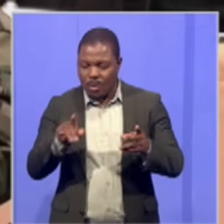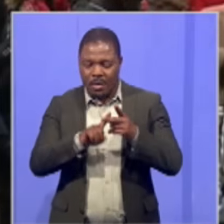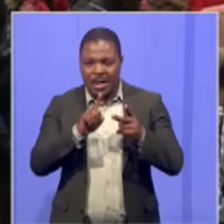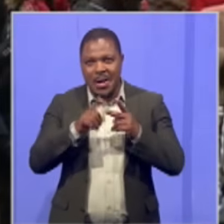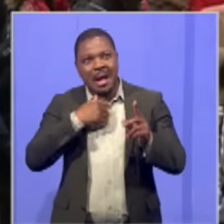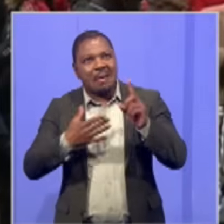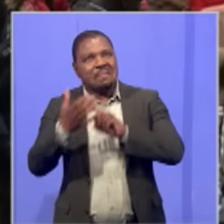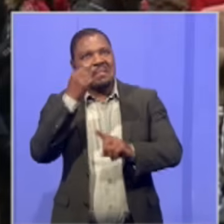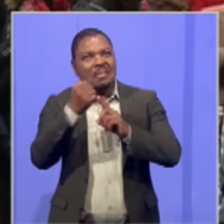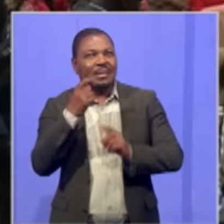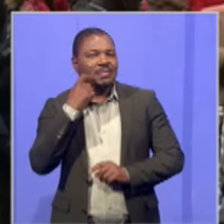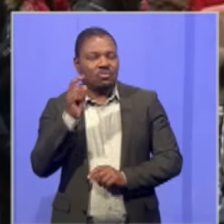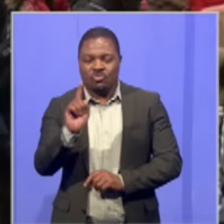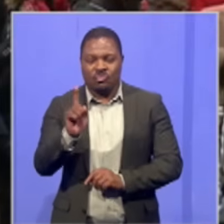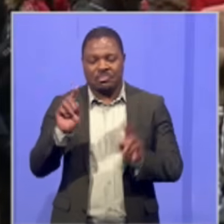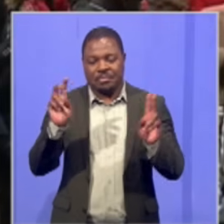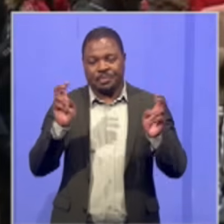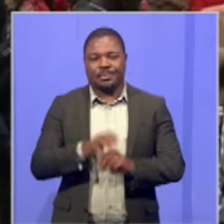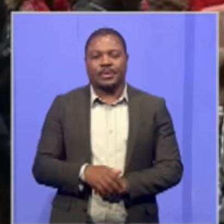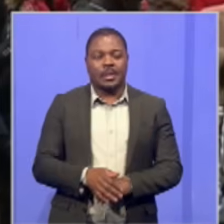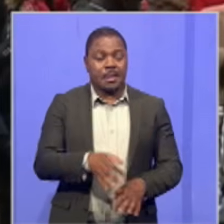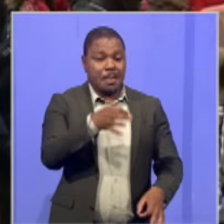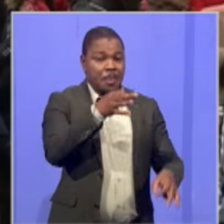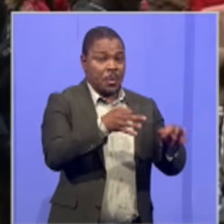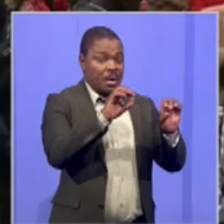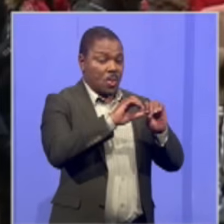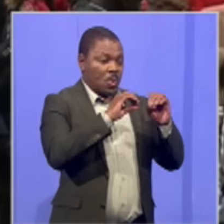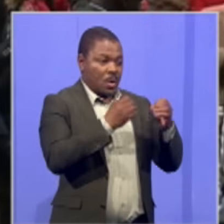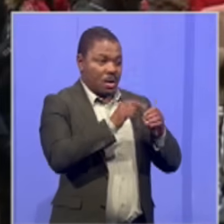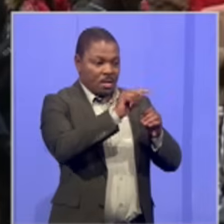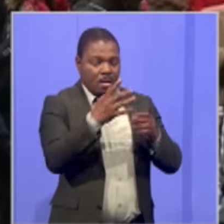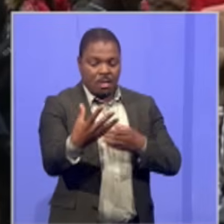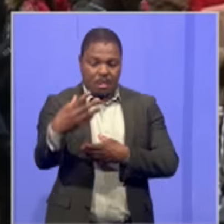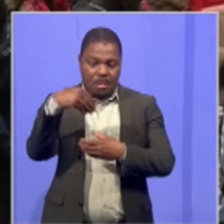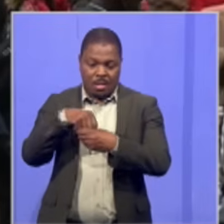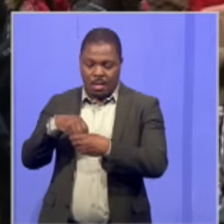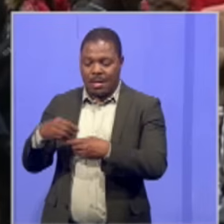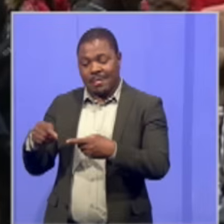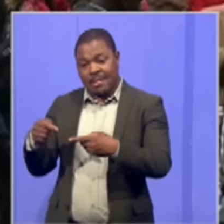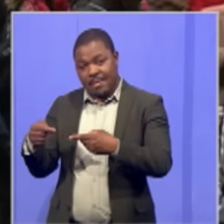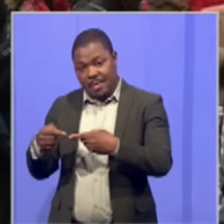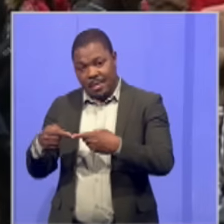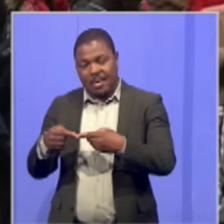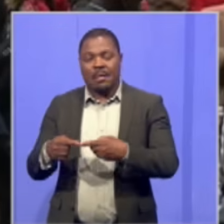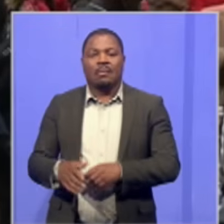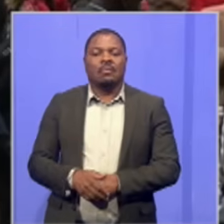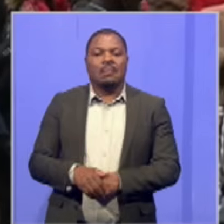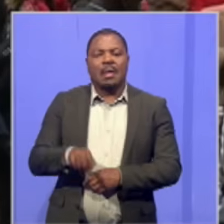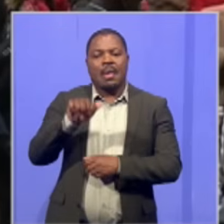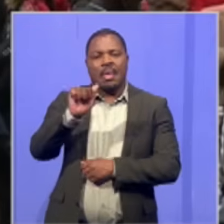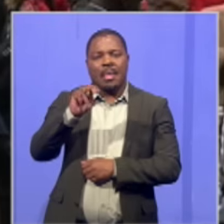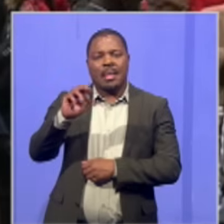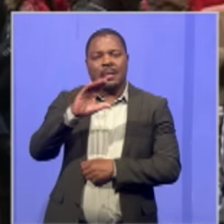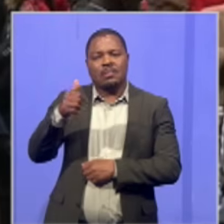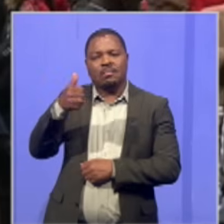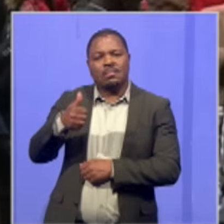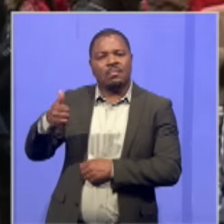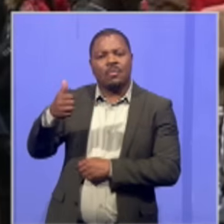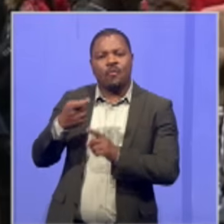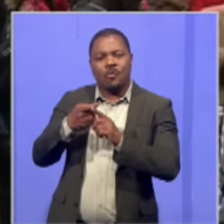quotes. Ditho tsa mekga ya dipolotiki tseo se tla bang le kabelo komiting ena ho tsona ho kenyeletswa moetapele wa ANC